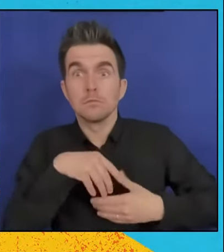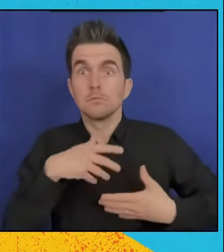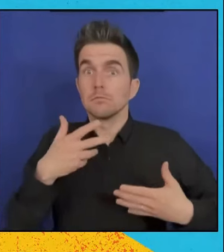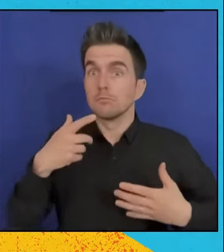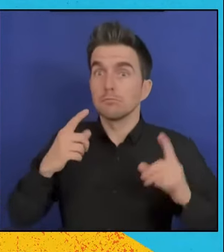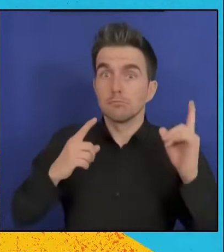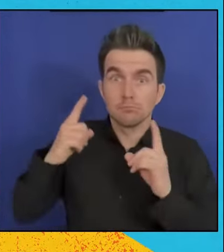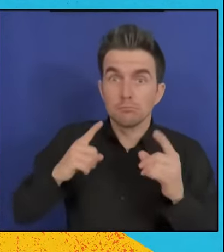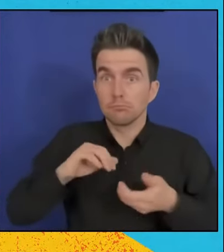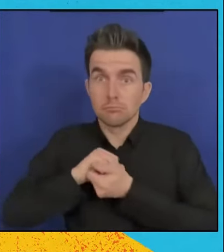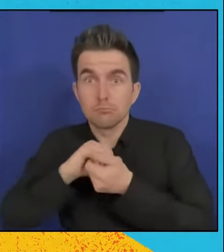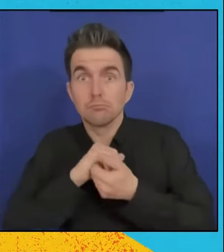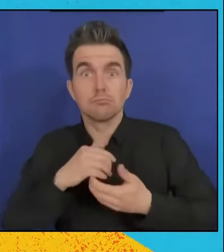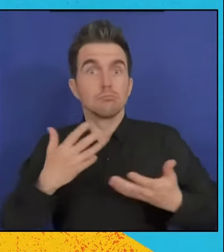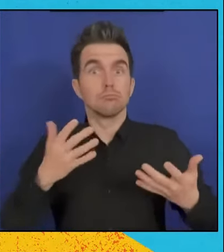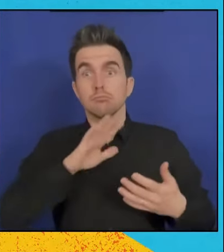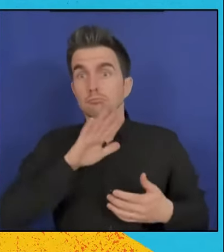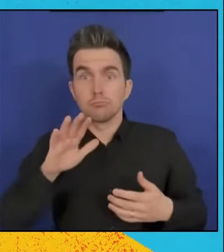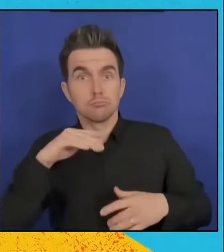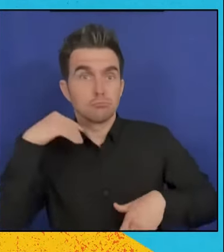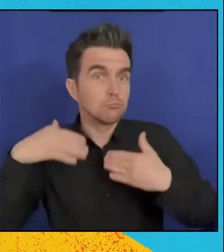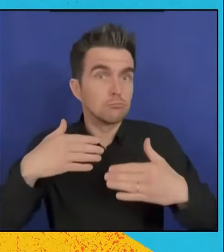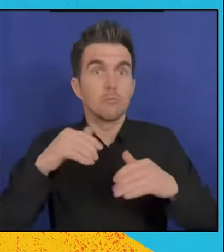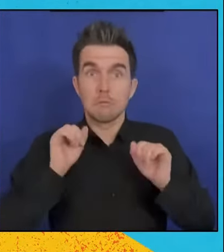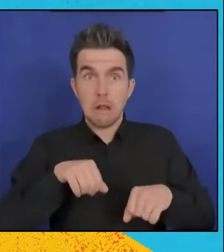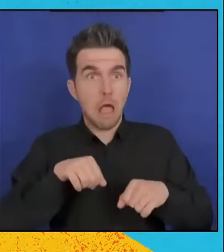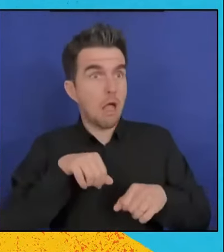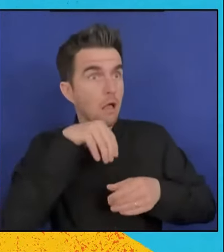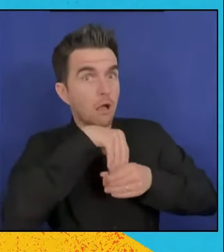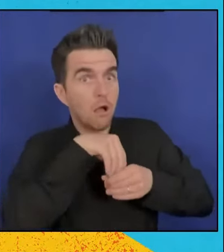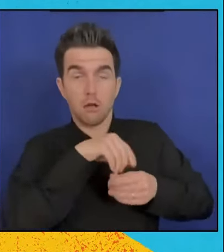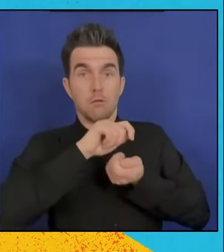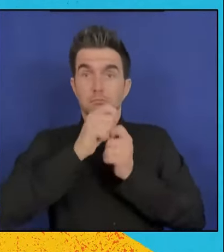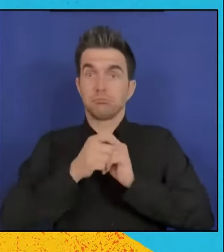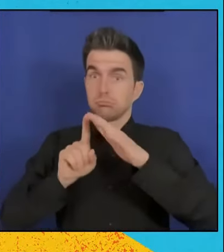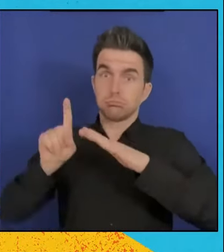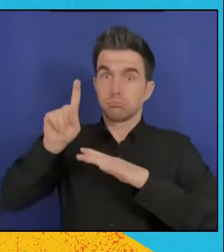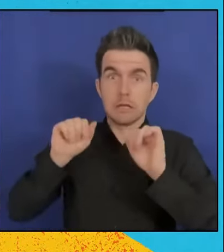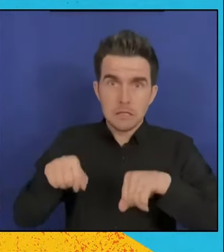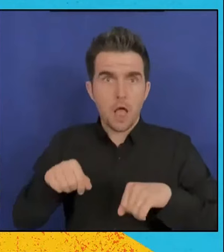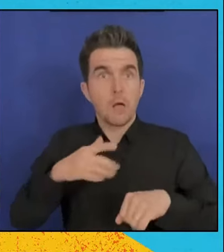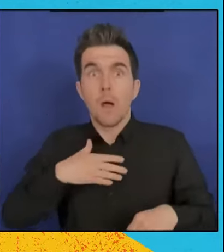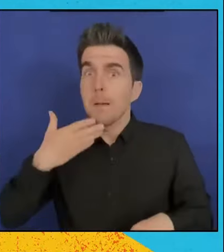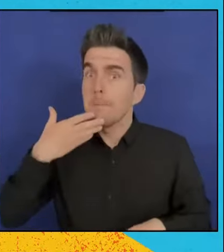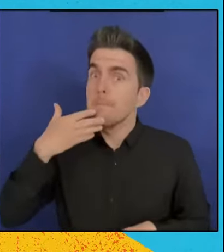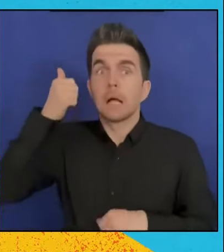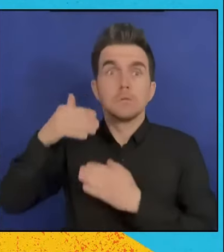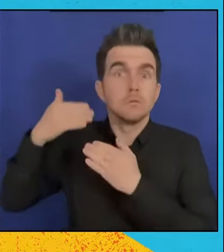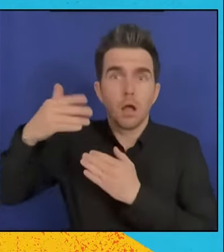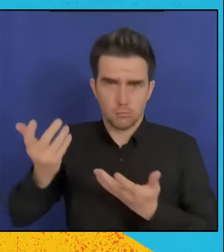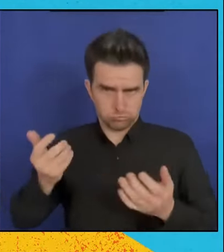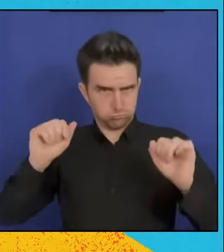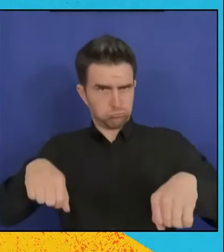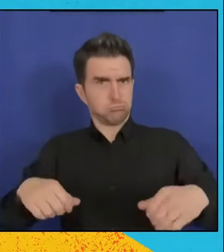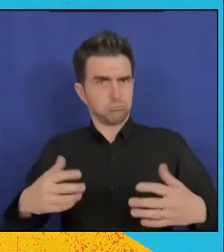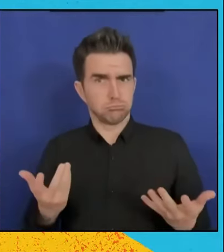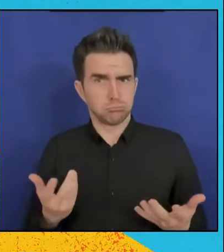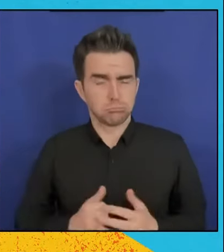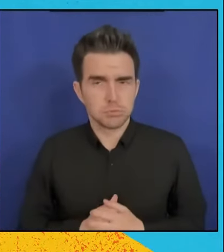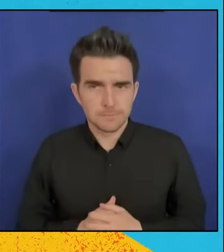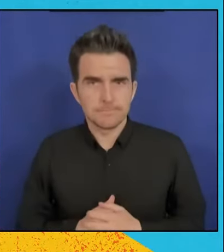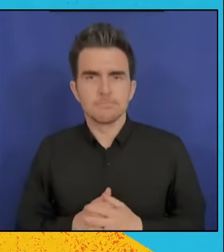need? So my message here is this: let them hear you. The Secretary General and the Deputy Secretary General